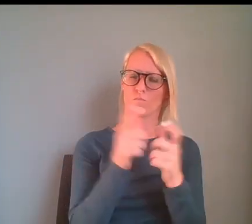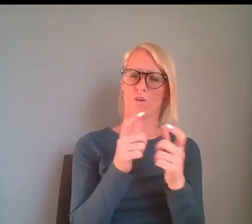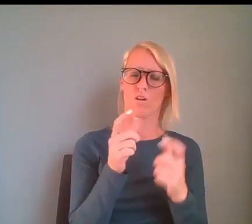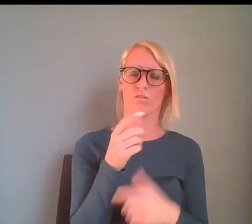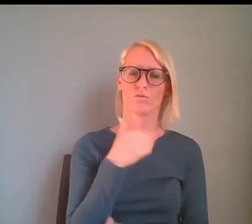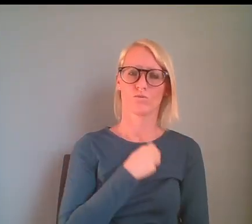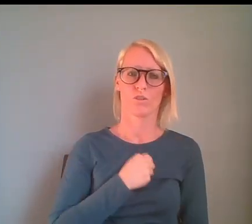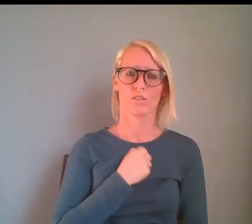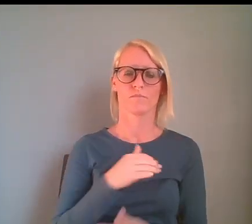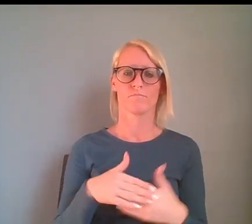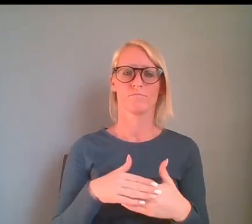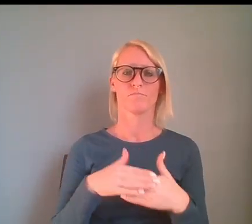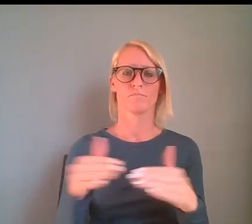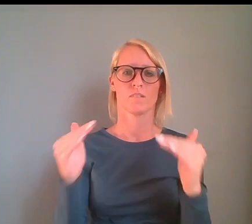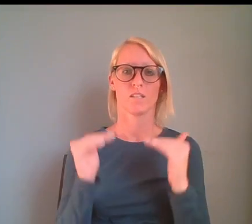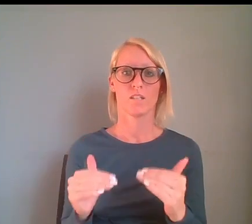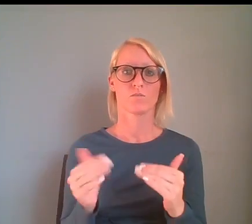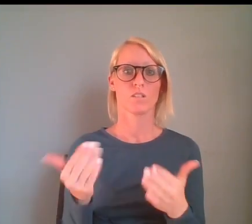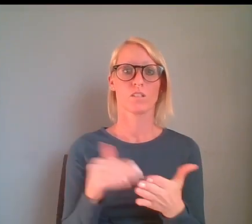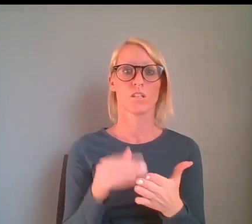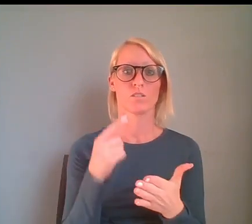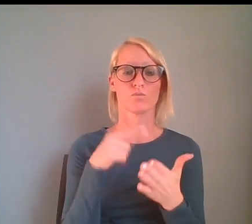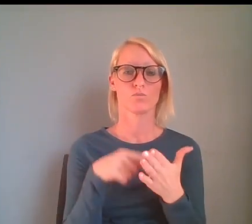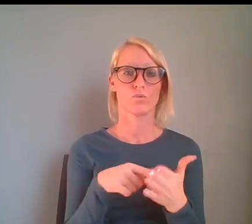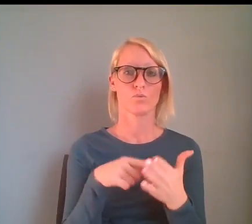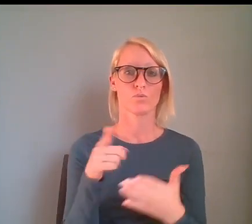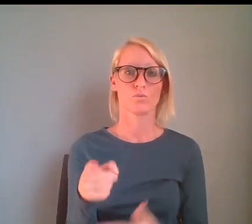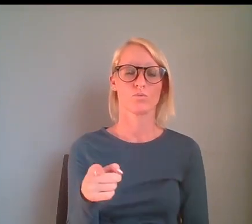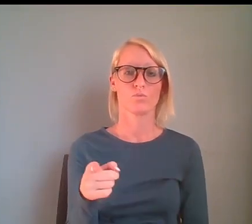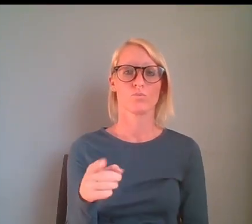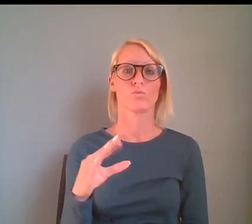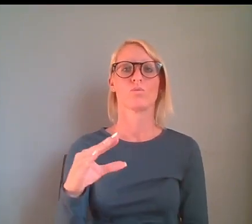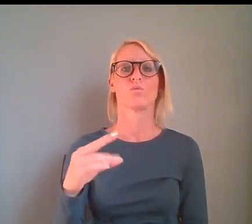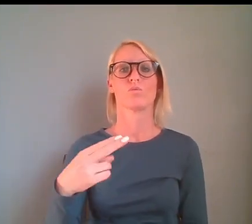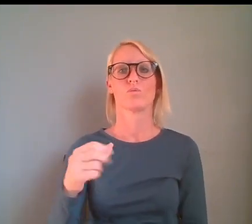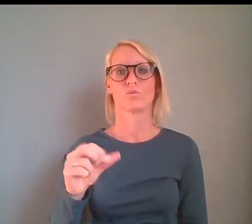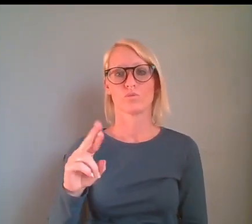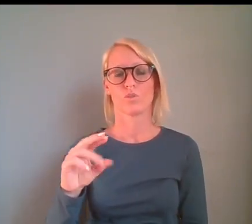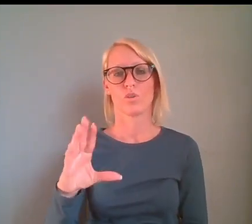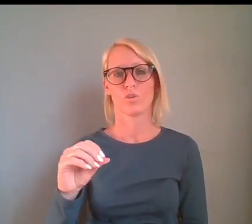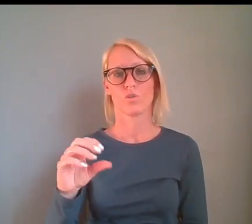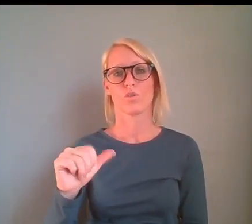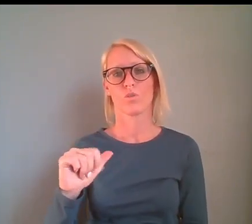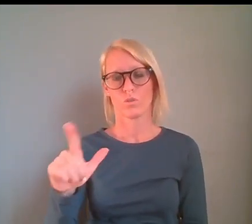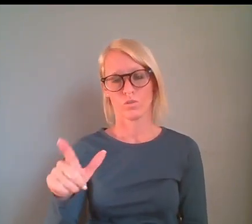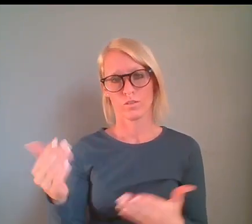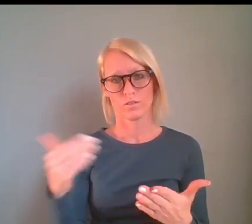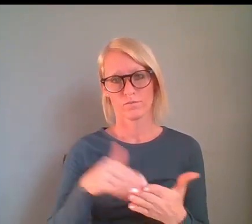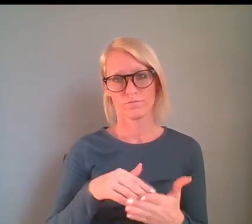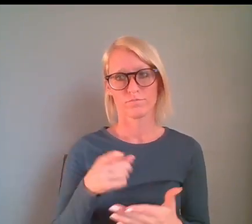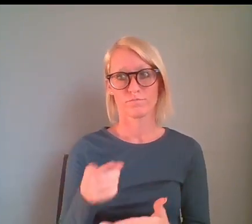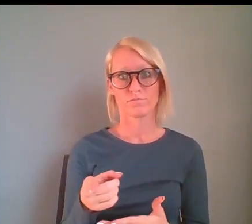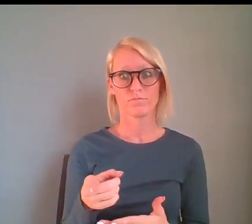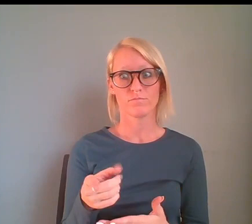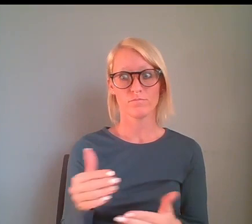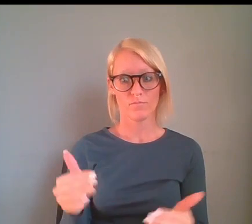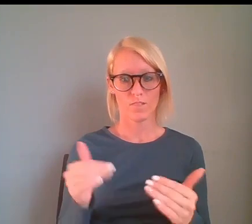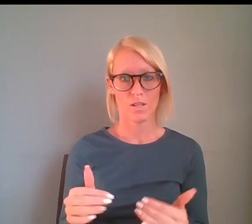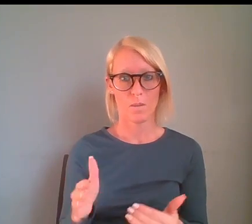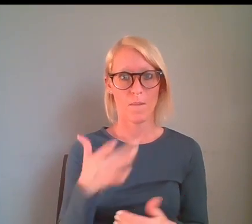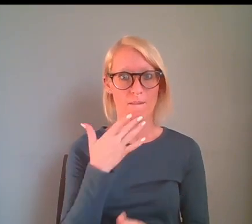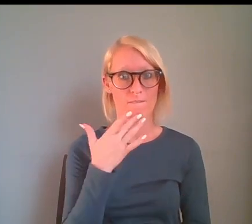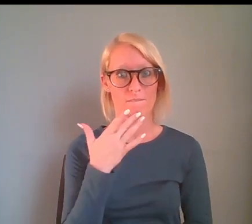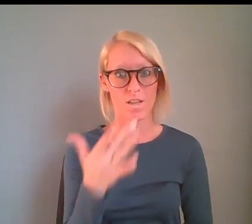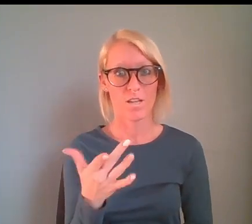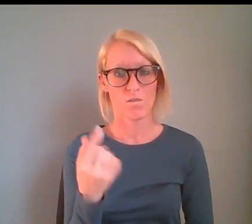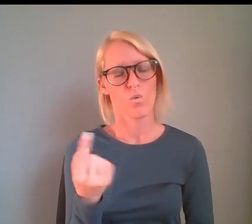one, again, just shows you the charcoal drawing. And then this is one of my favorites. This is called August. And this